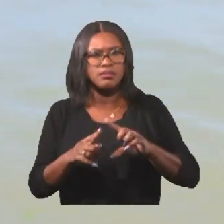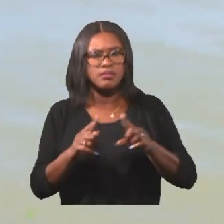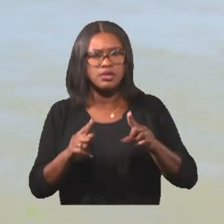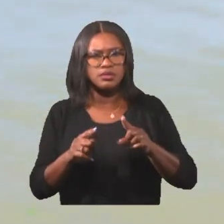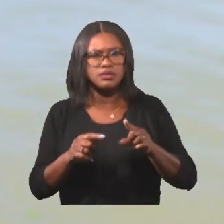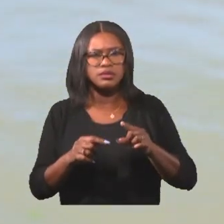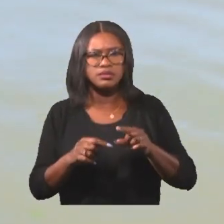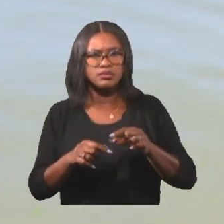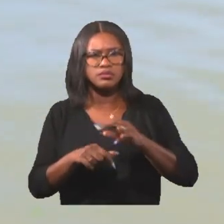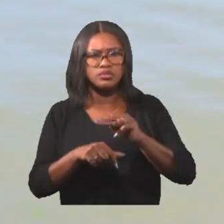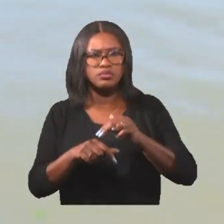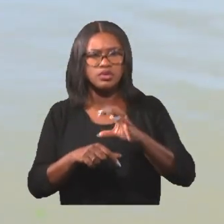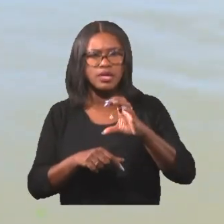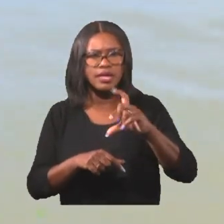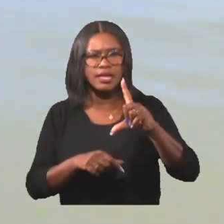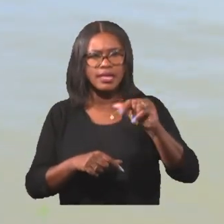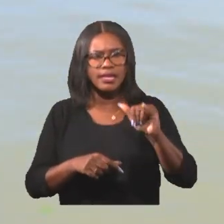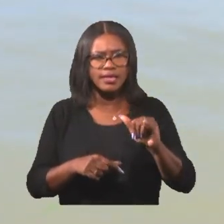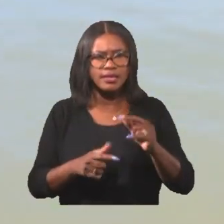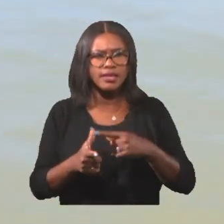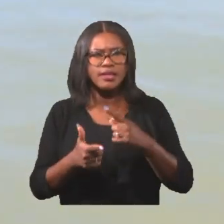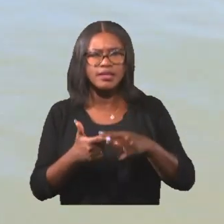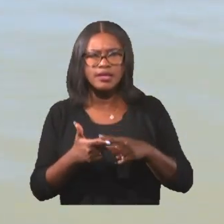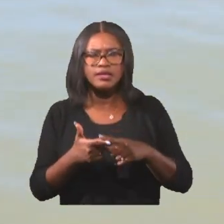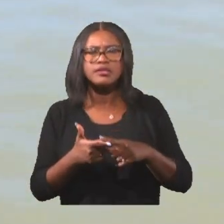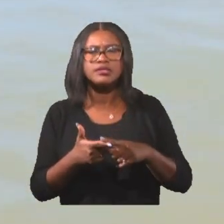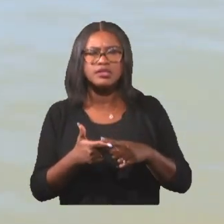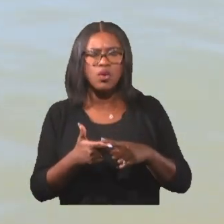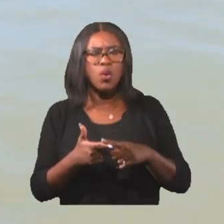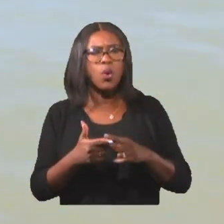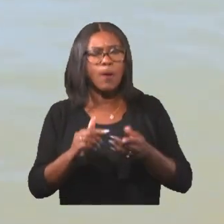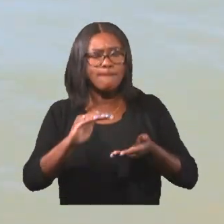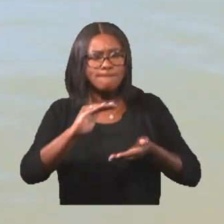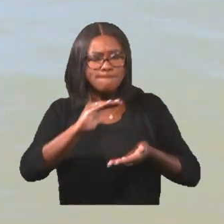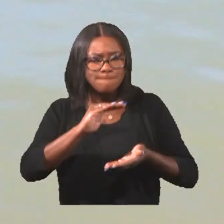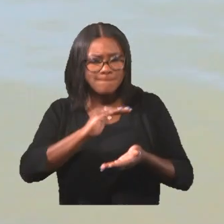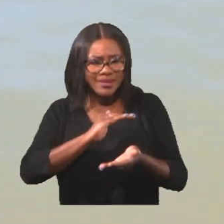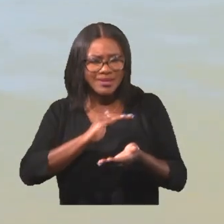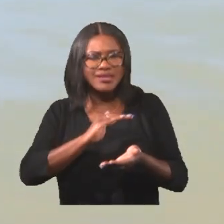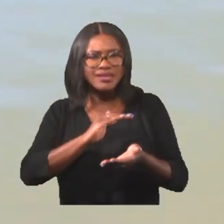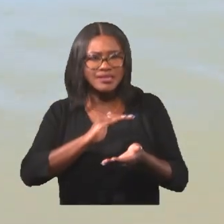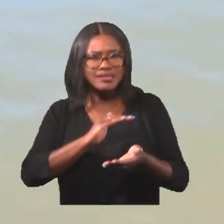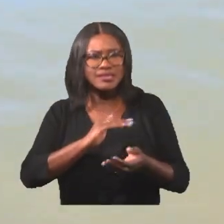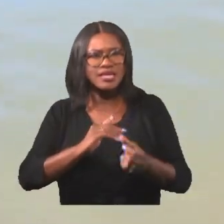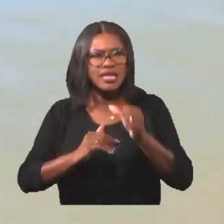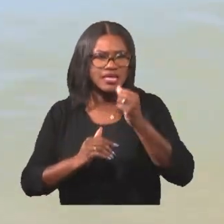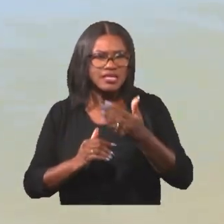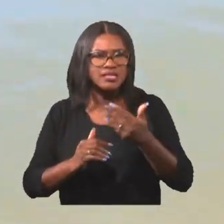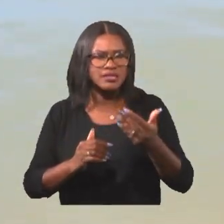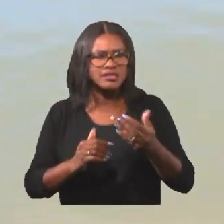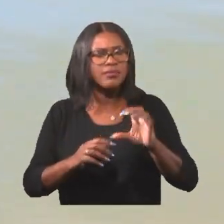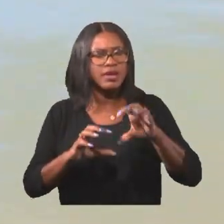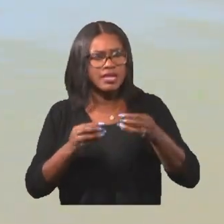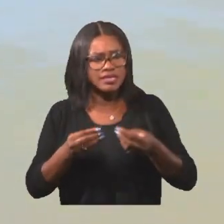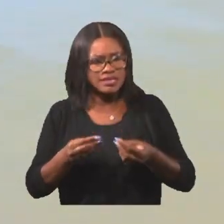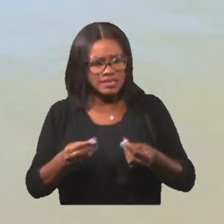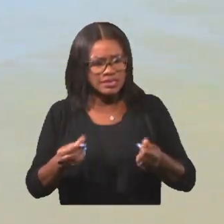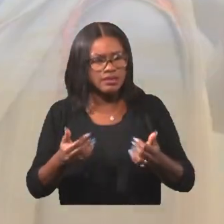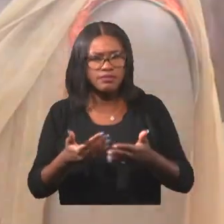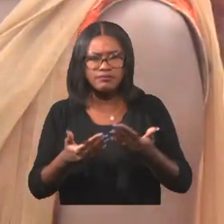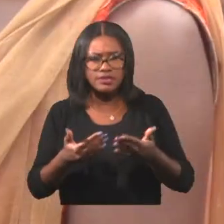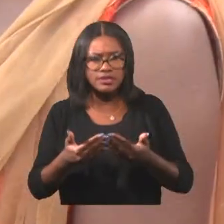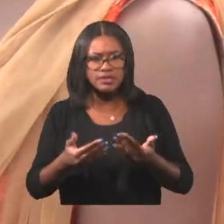deals. Yeah, so then I realized that they baked it, so it's not really something that could dissolve in the water